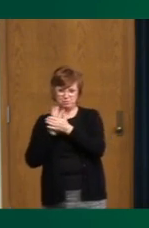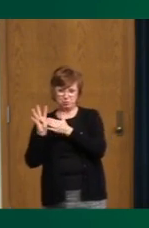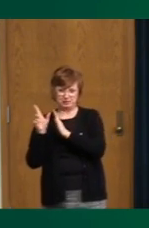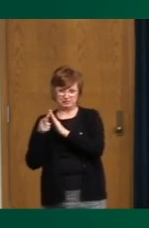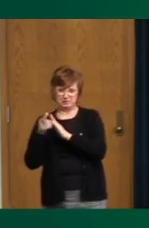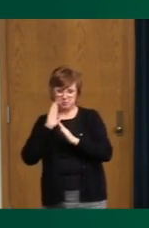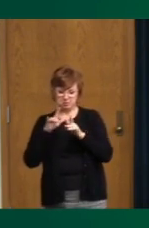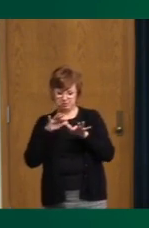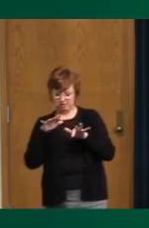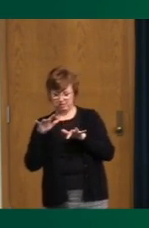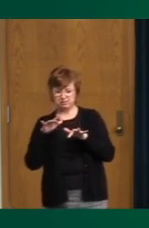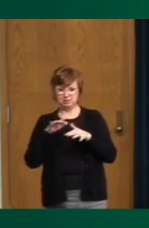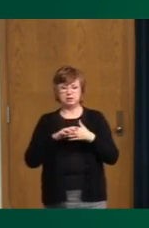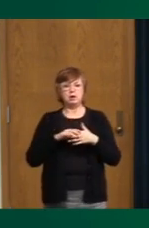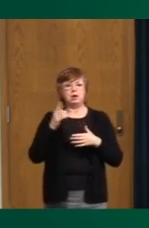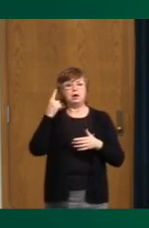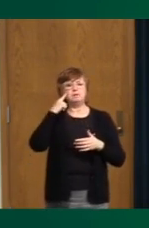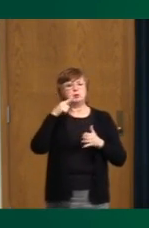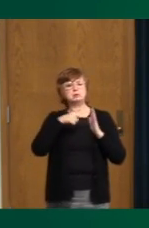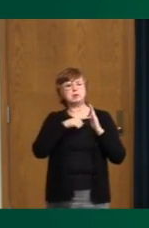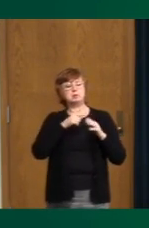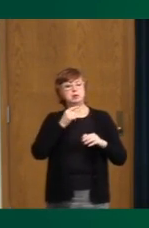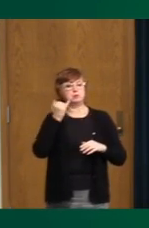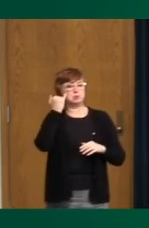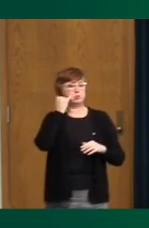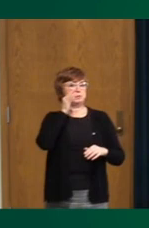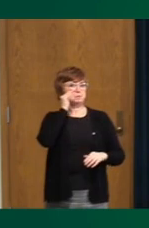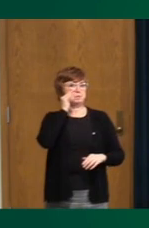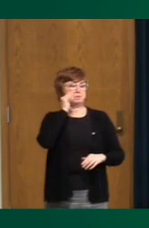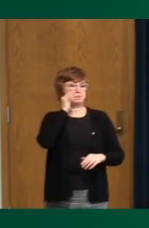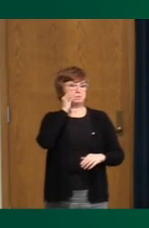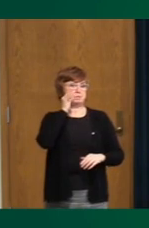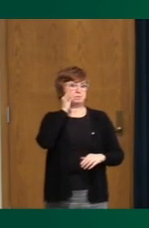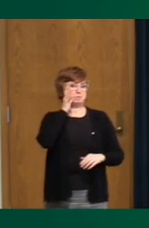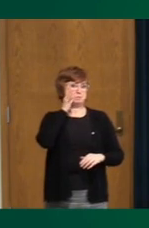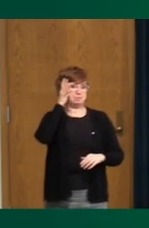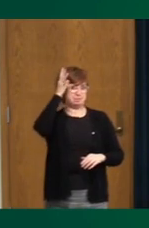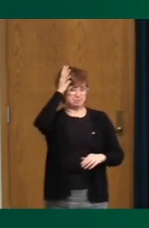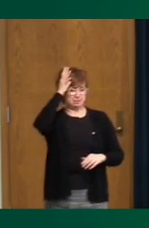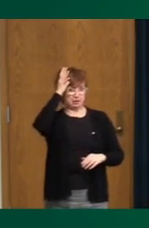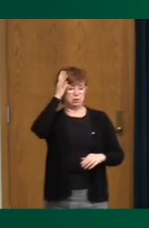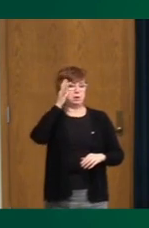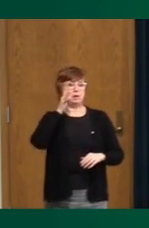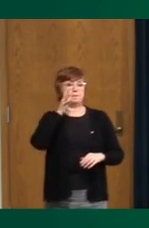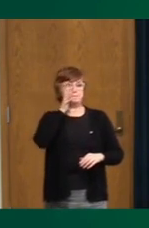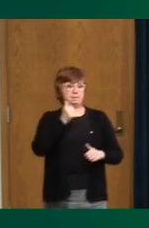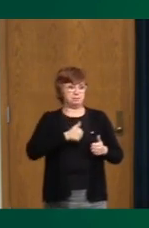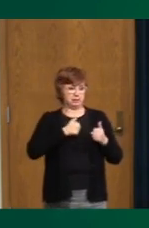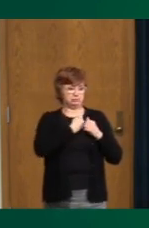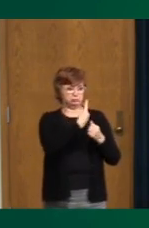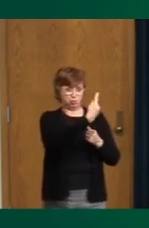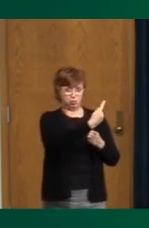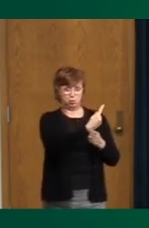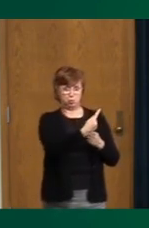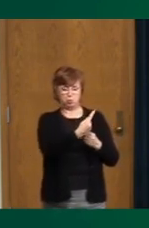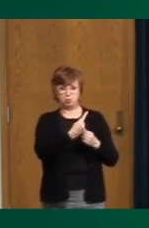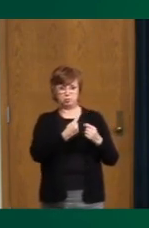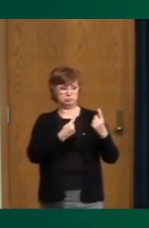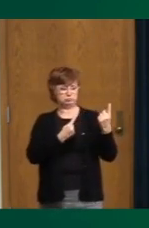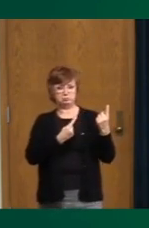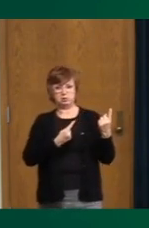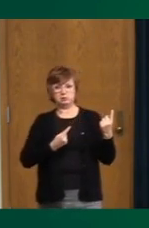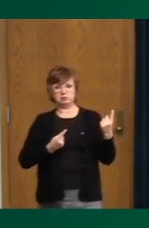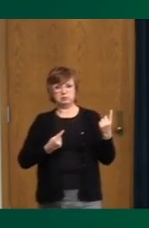of a parent, let's say, or even a child that may live alone or 2 in a household, what we're asking is